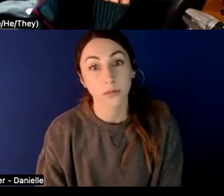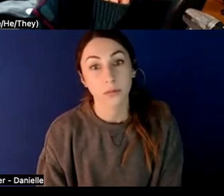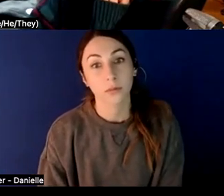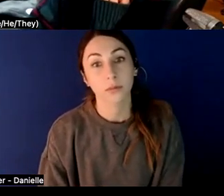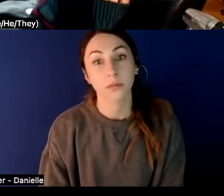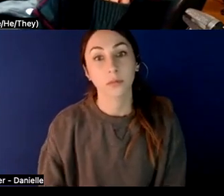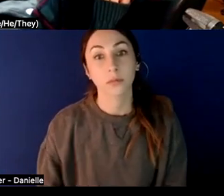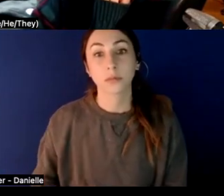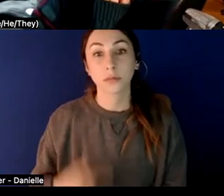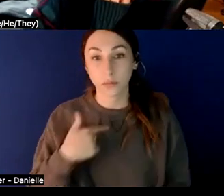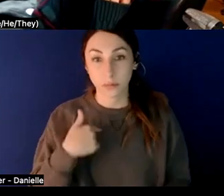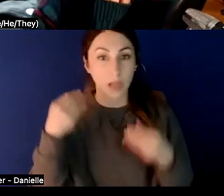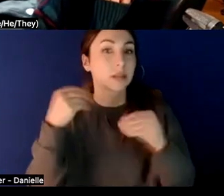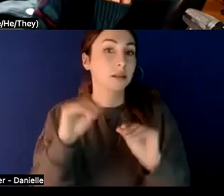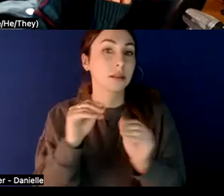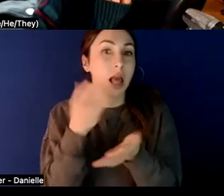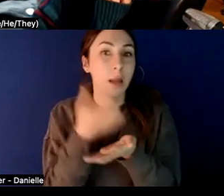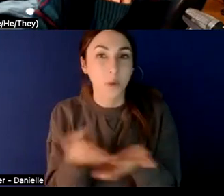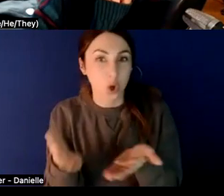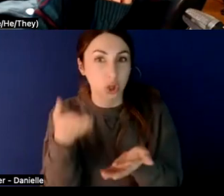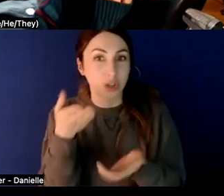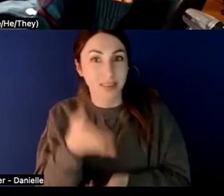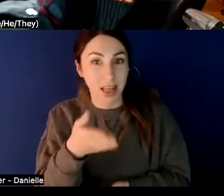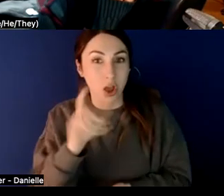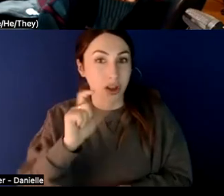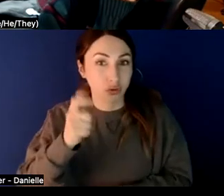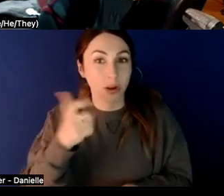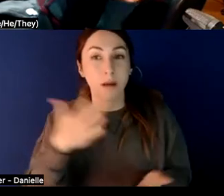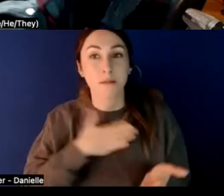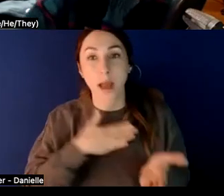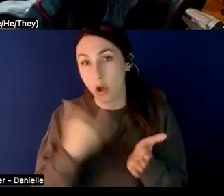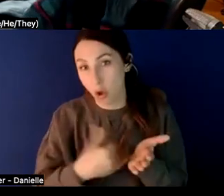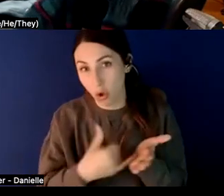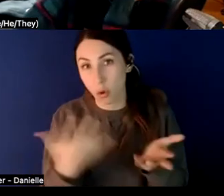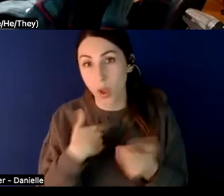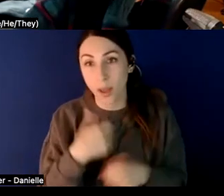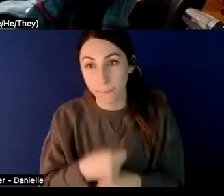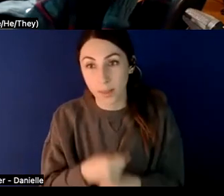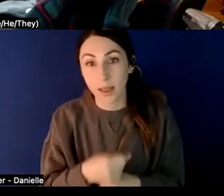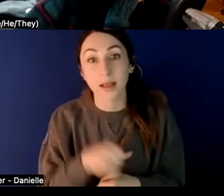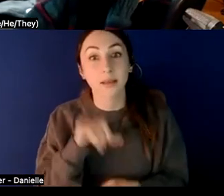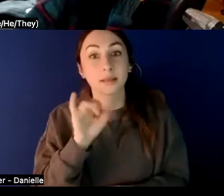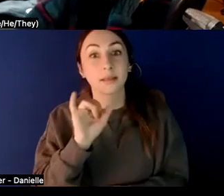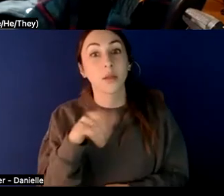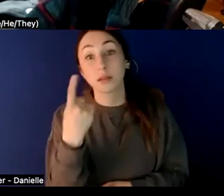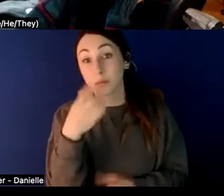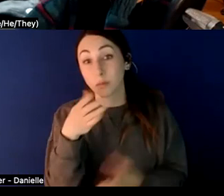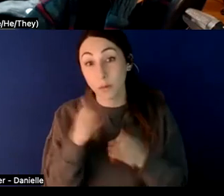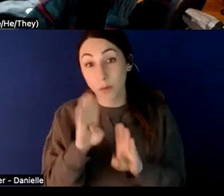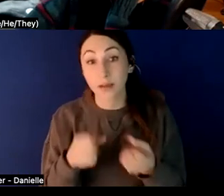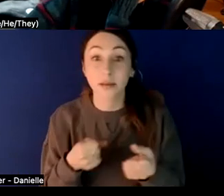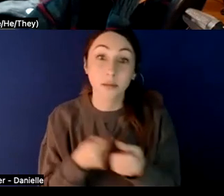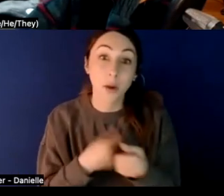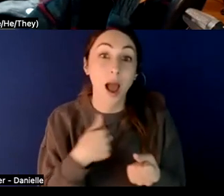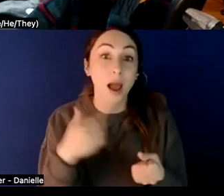I sell merch there of the art that I make. So that's one way to support. I have